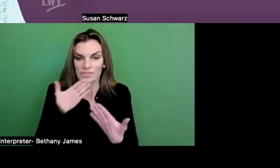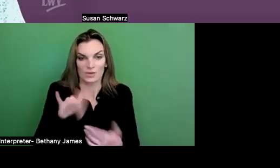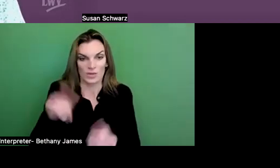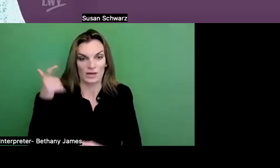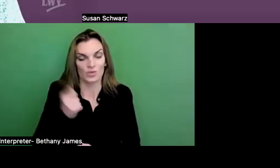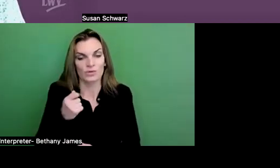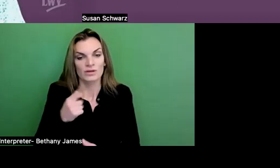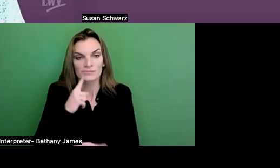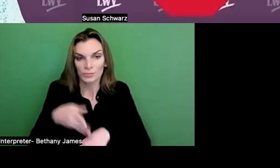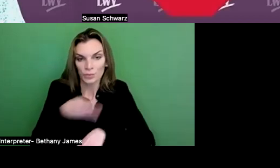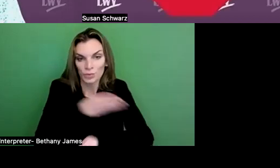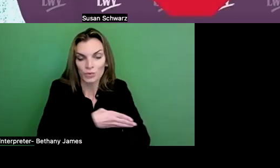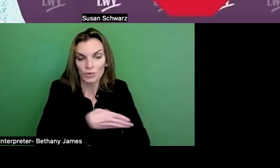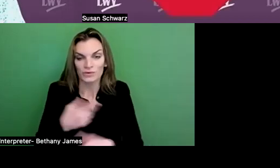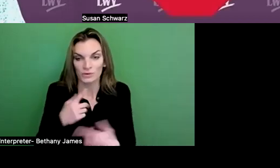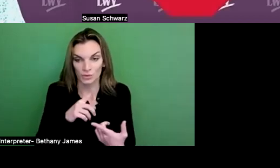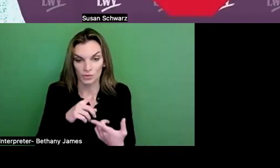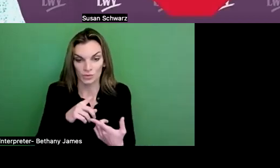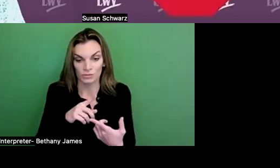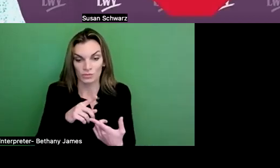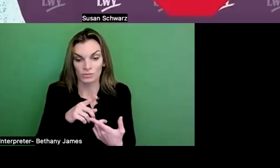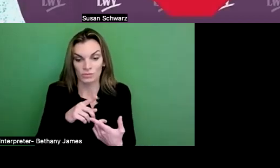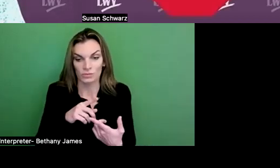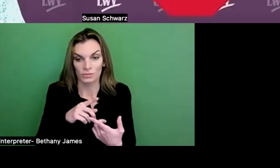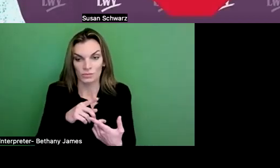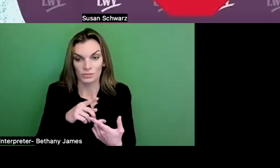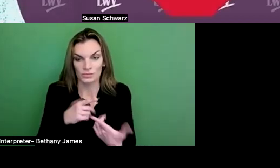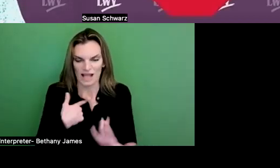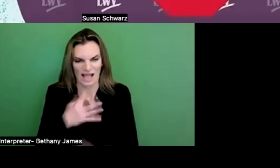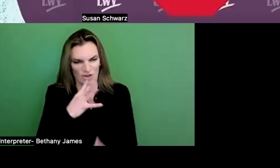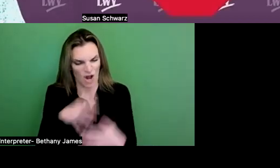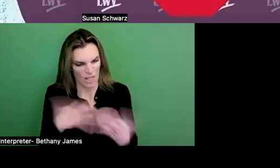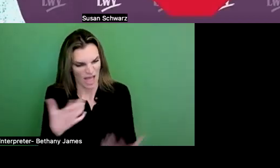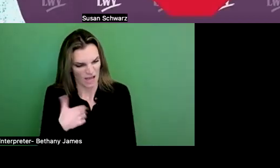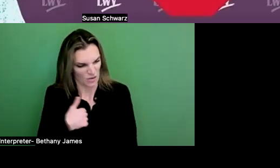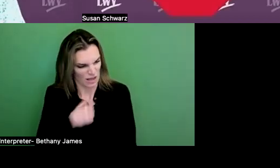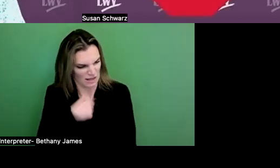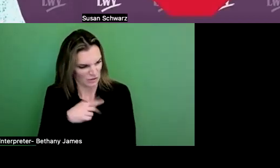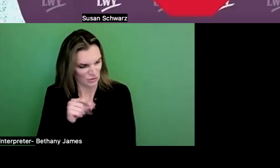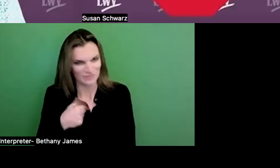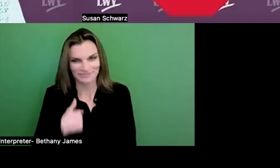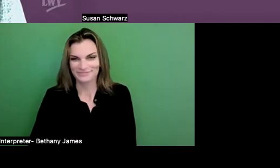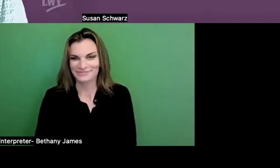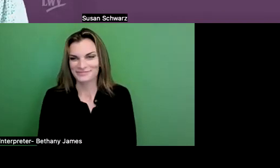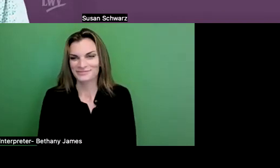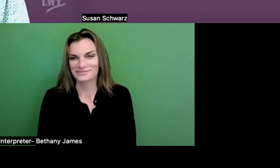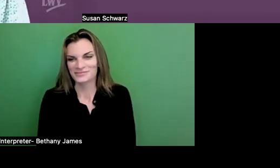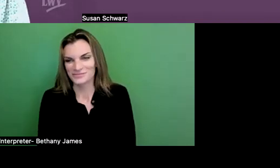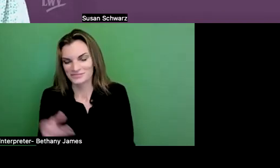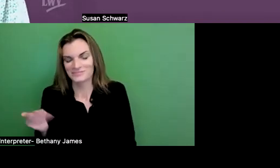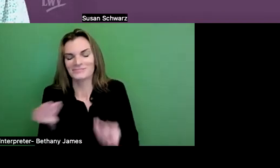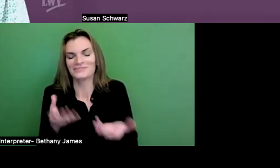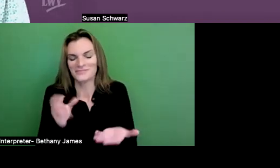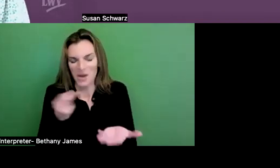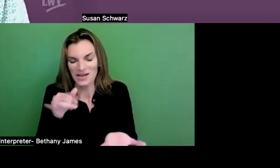on the sidewalks. And frankly, when I talk a lot then, huh? Oh, gosh, yes.